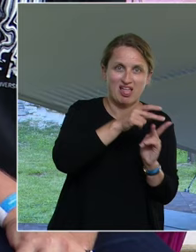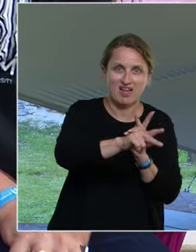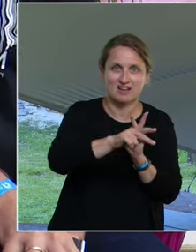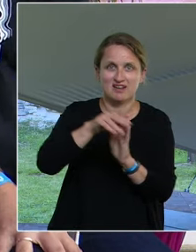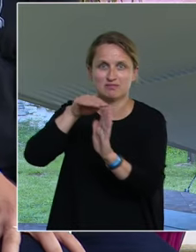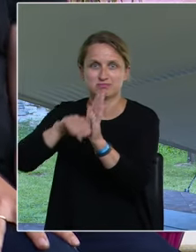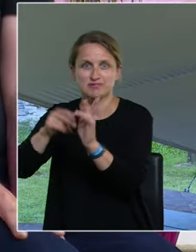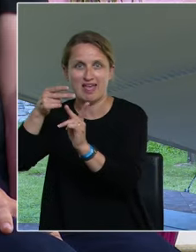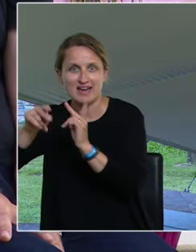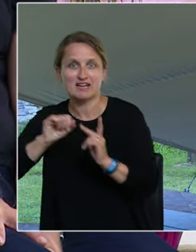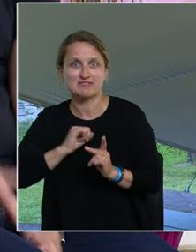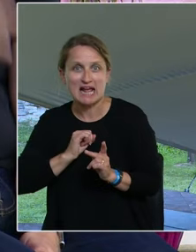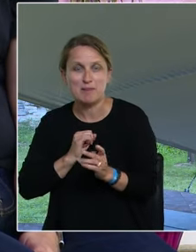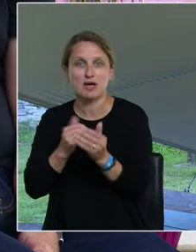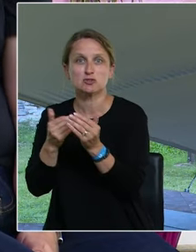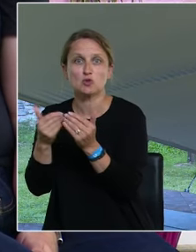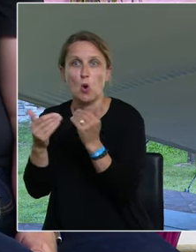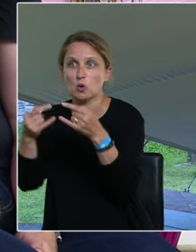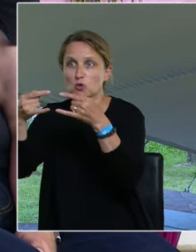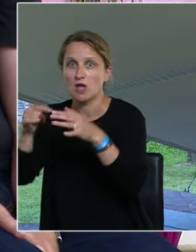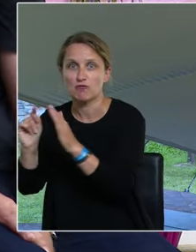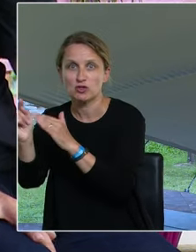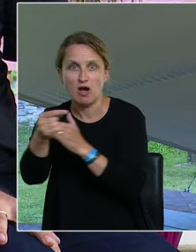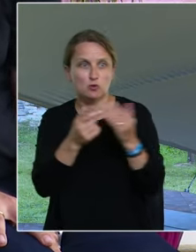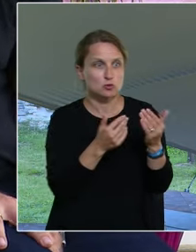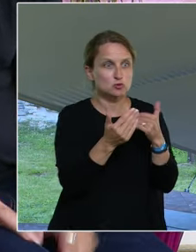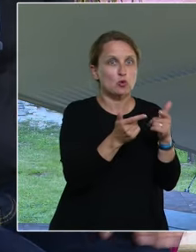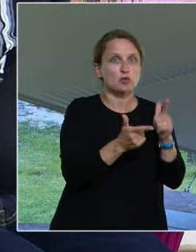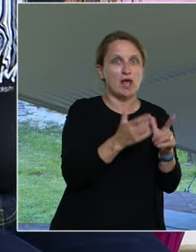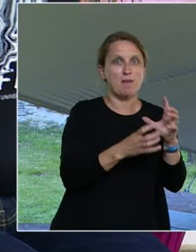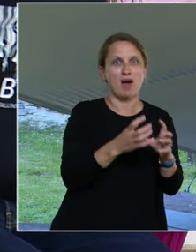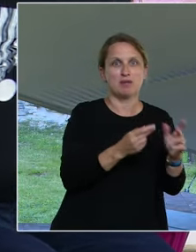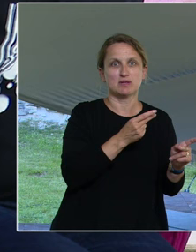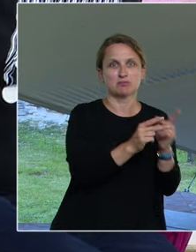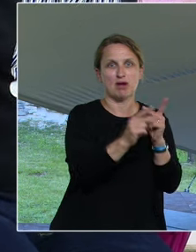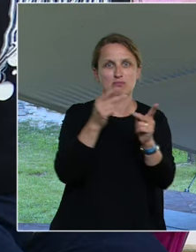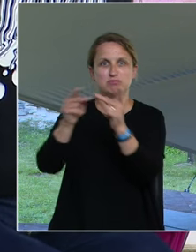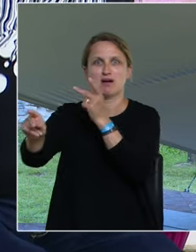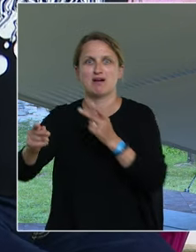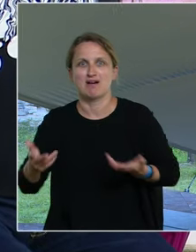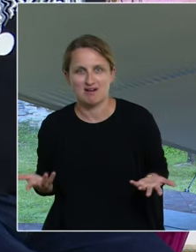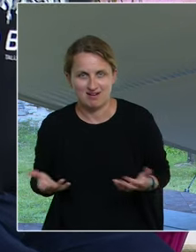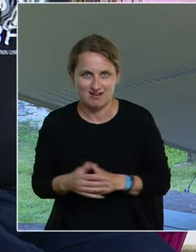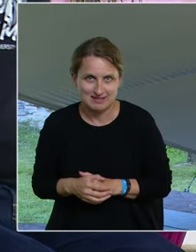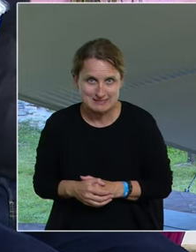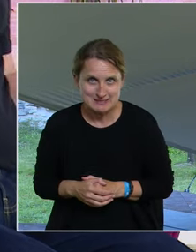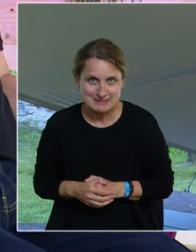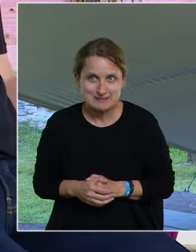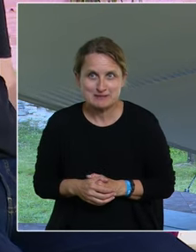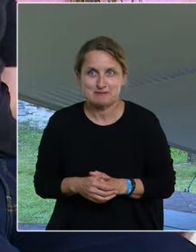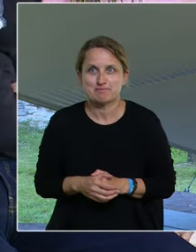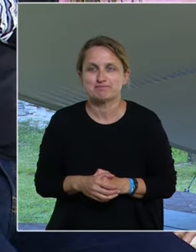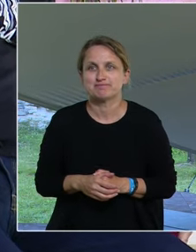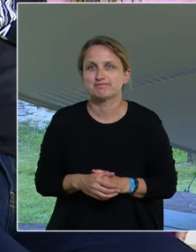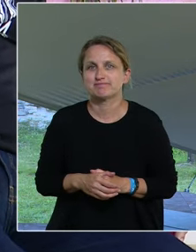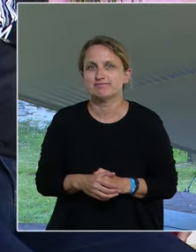us in realities different, etc. As I said, my job is to be the troublemaking guy and ask the strange